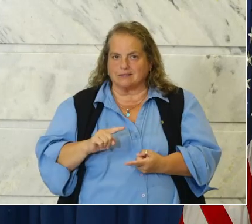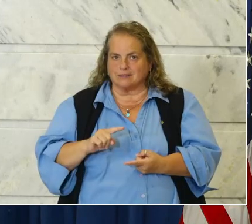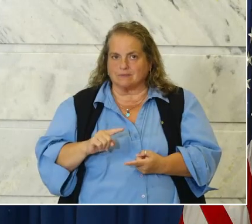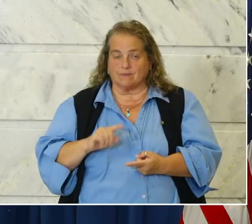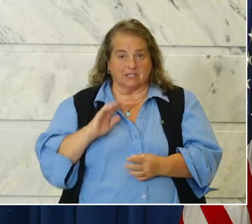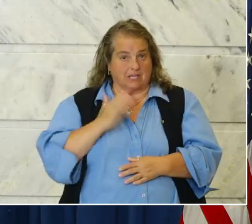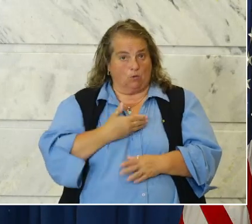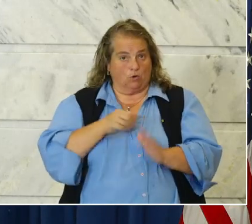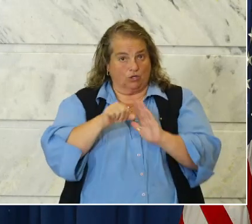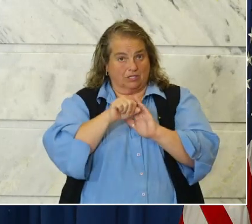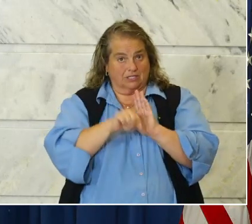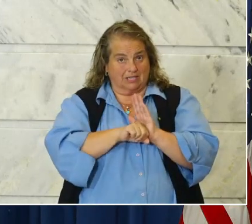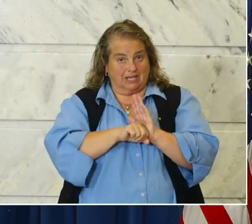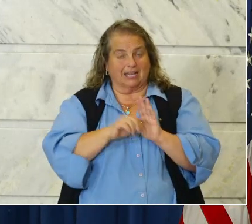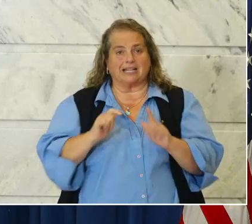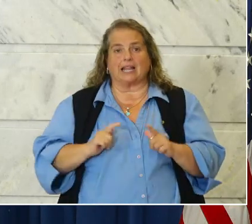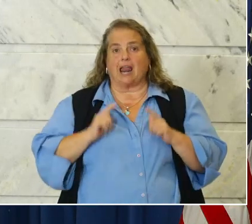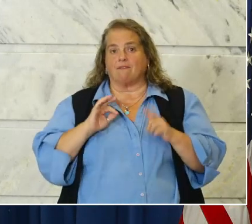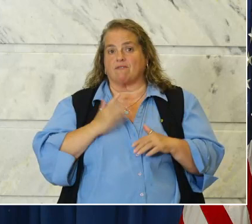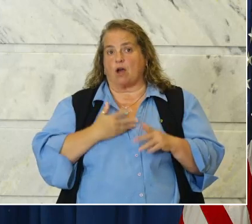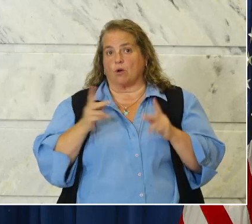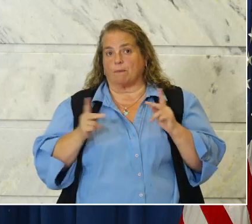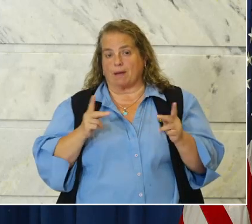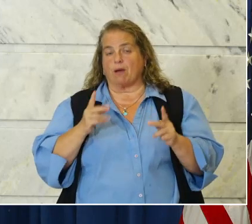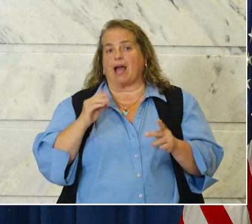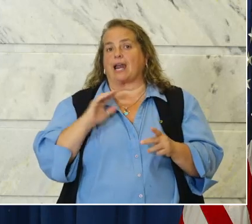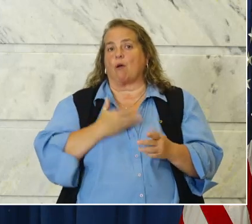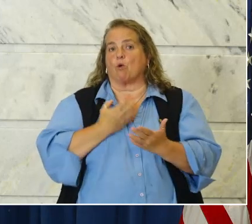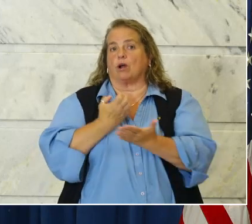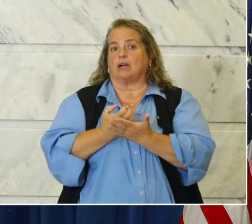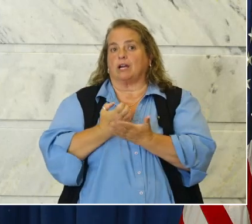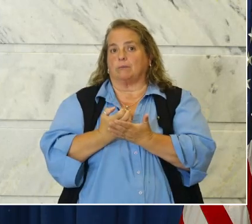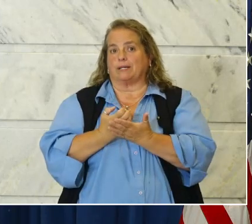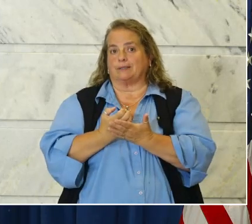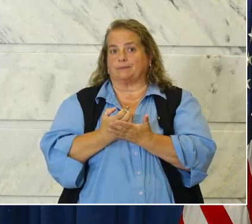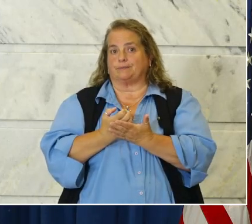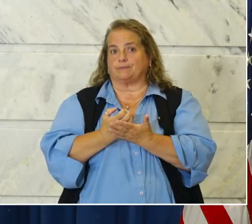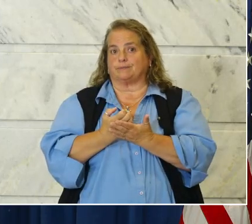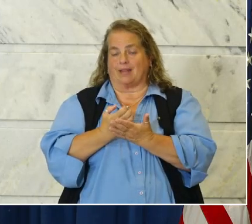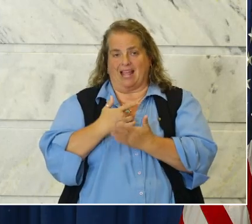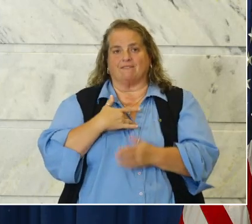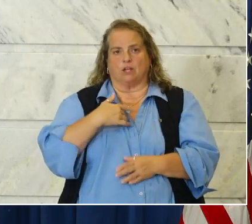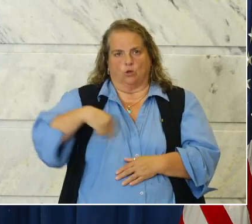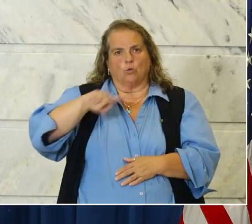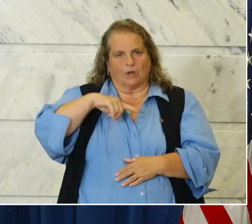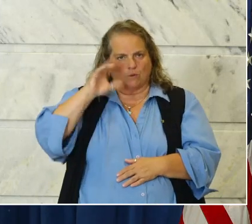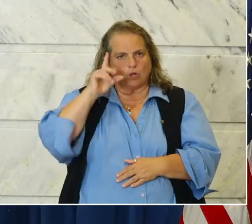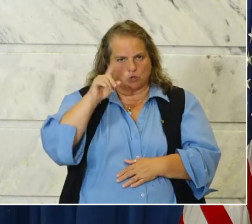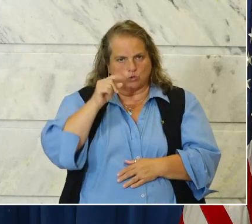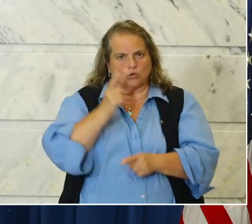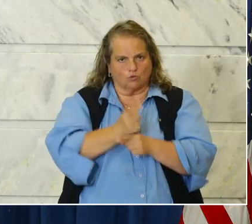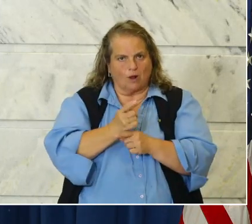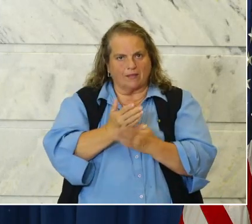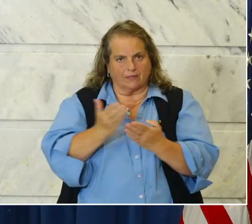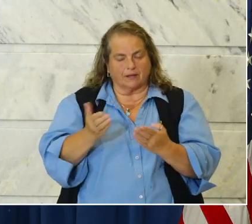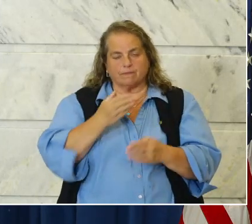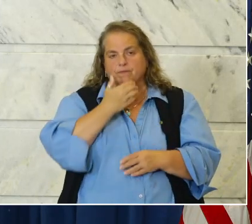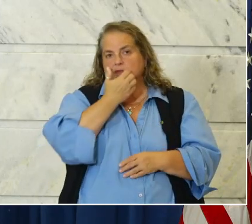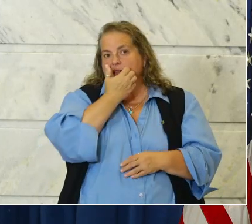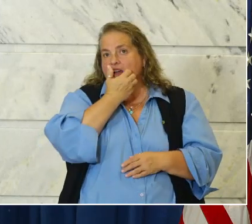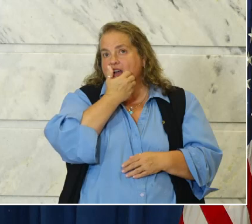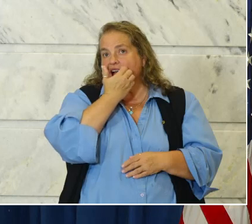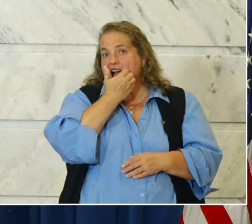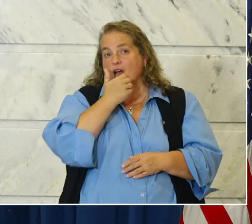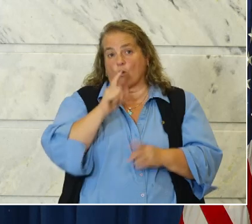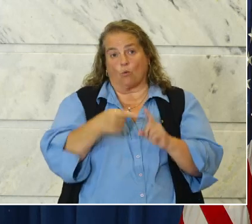state, it's the lives of our people, and it's our economy on the line. I believe that we are going to do the right thing. And when we first